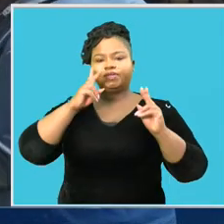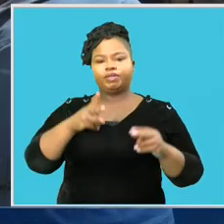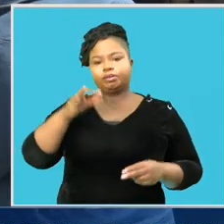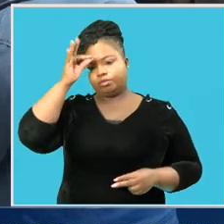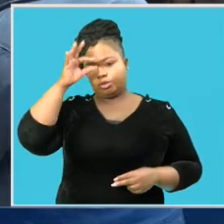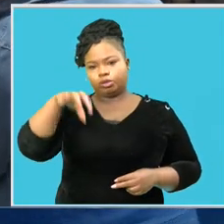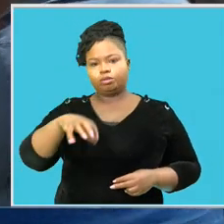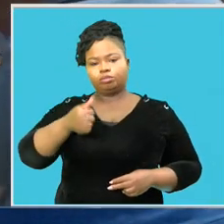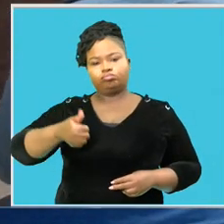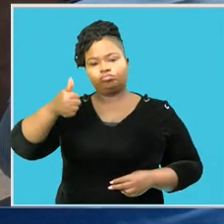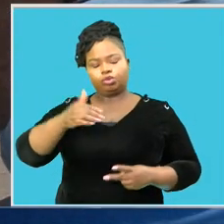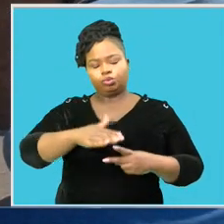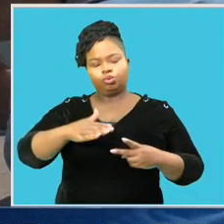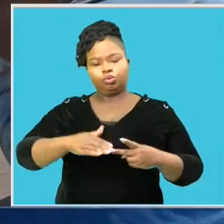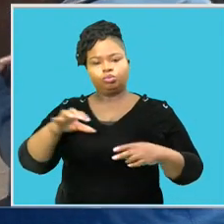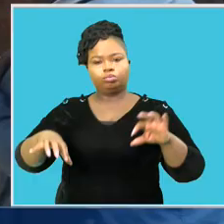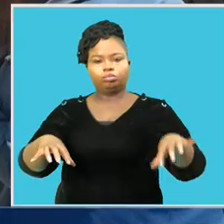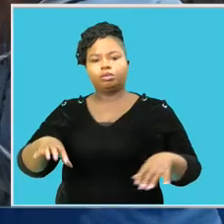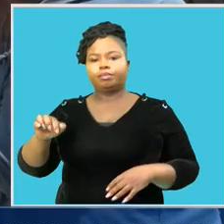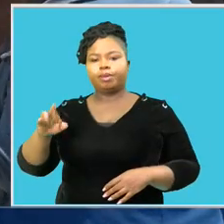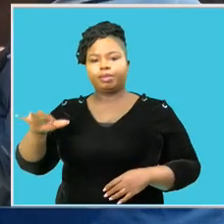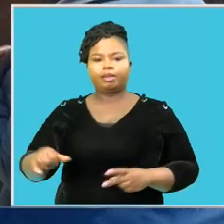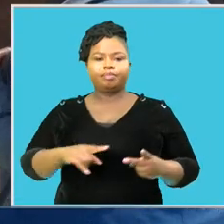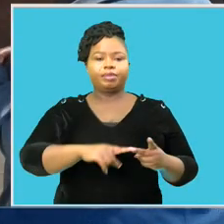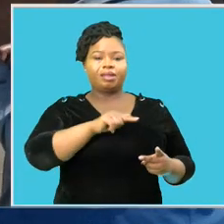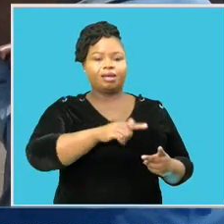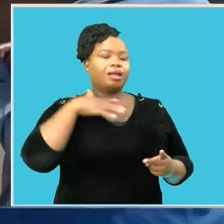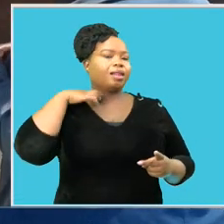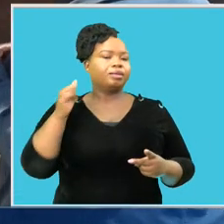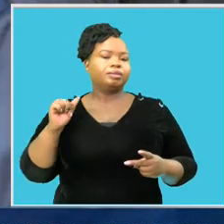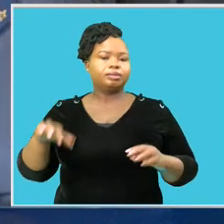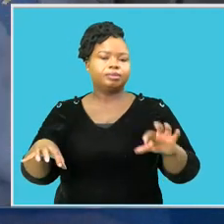iziteshi zamaphoyisa ezimbili eBrimley kanye naseAlexandra.